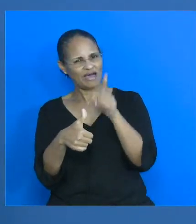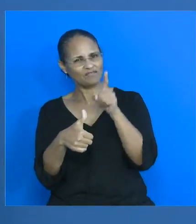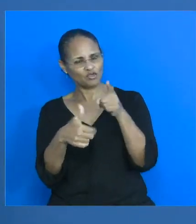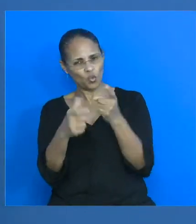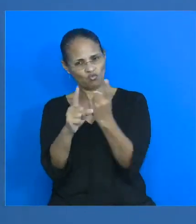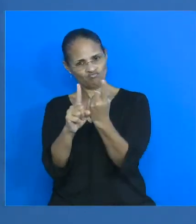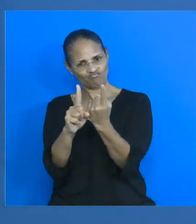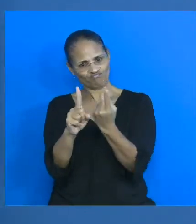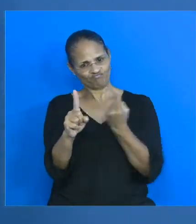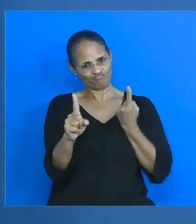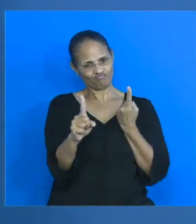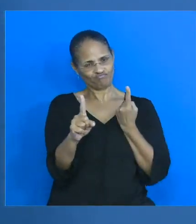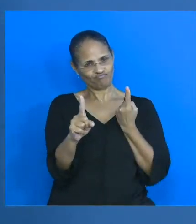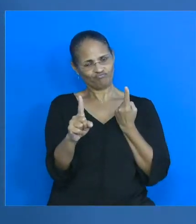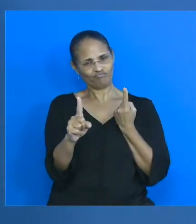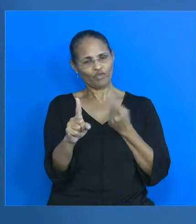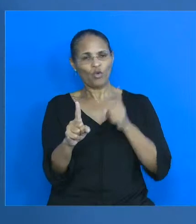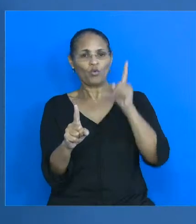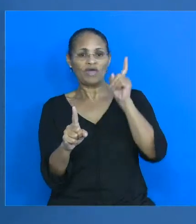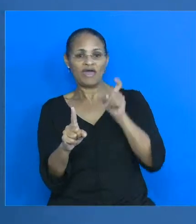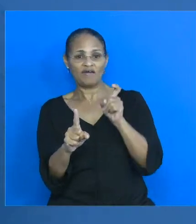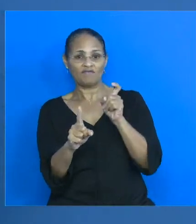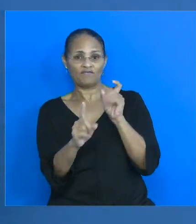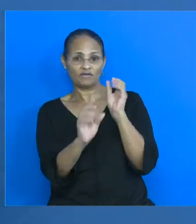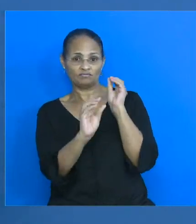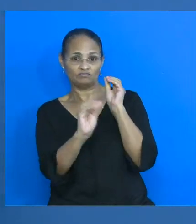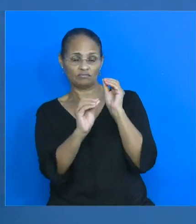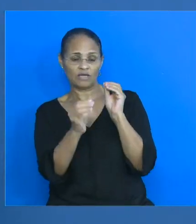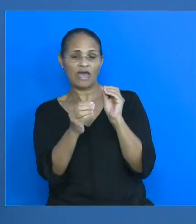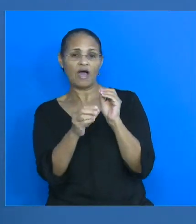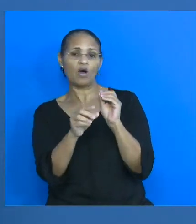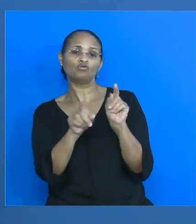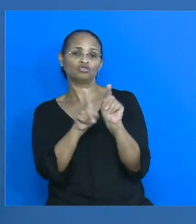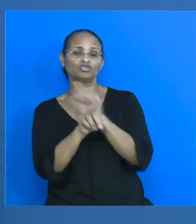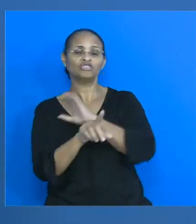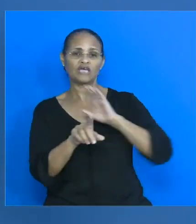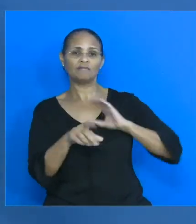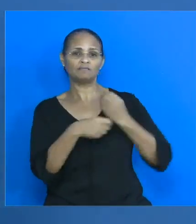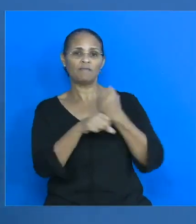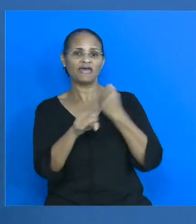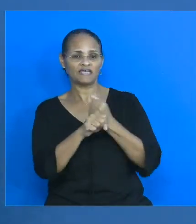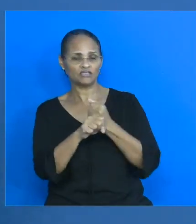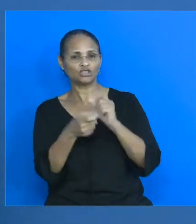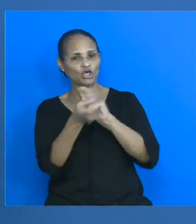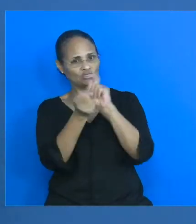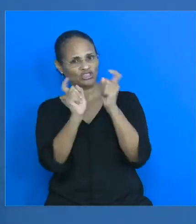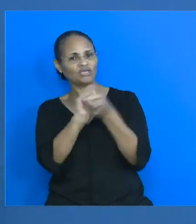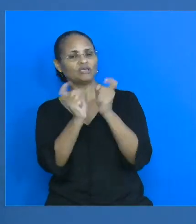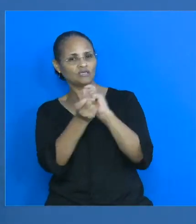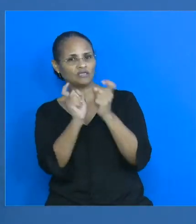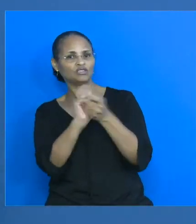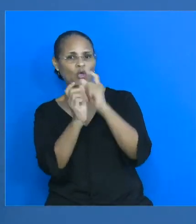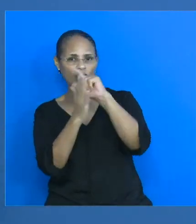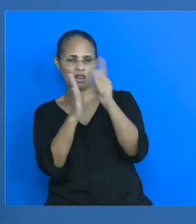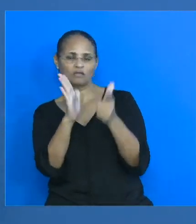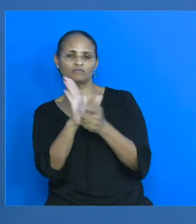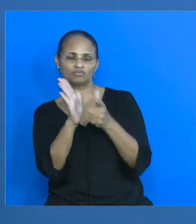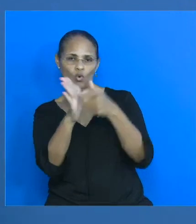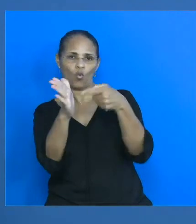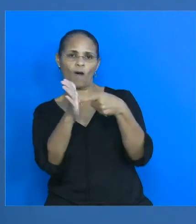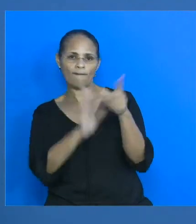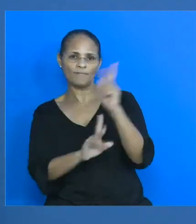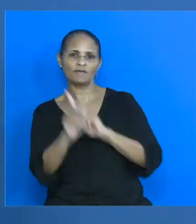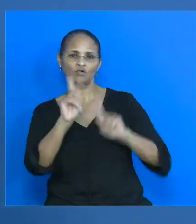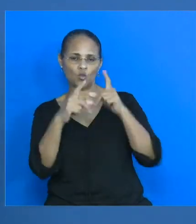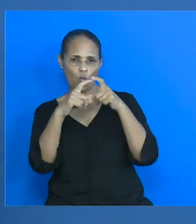physical distancing. And we have instructed chambers to look into making amendments to the legislation to also require persons to